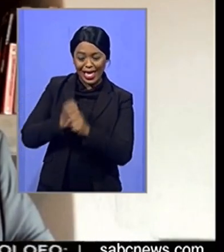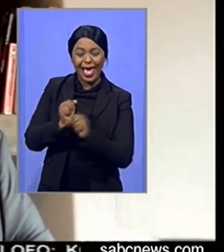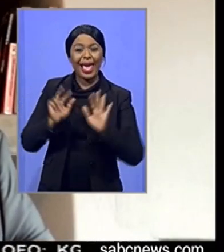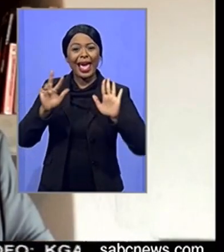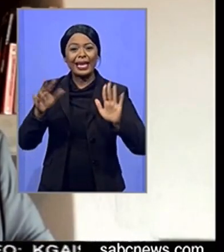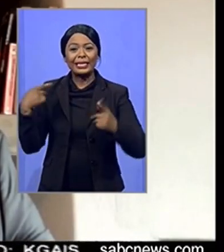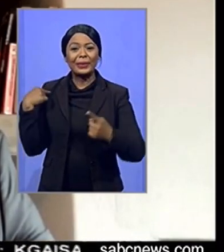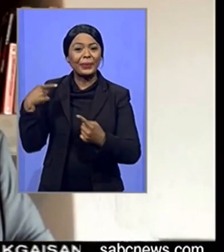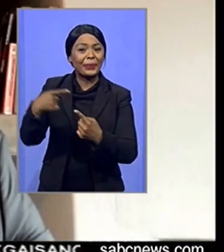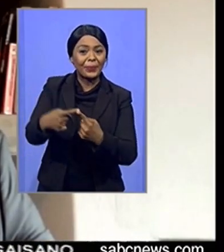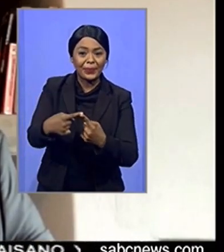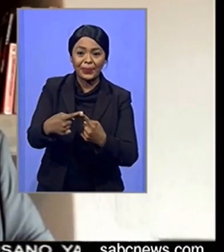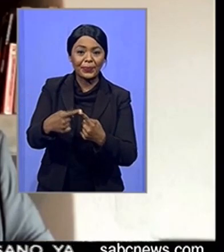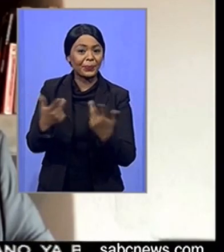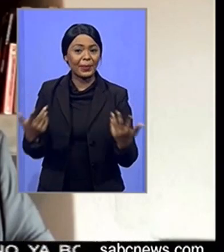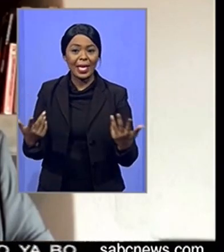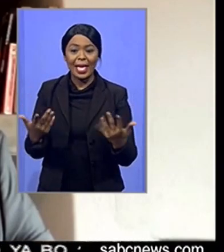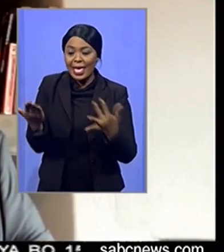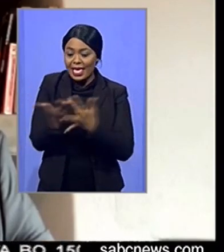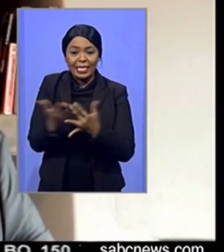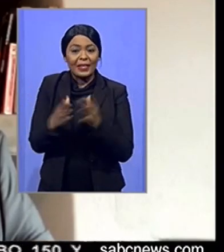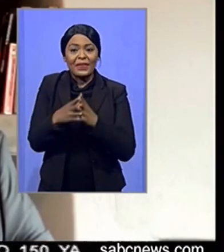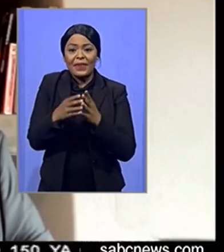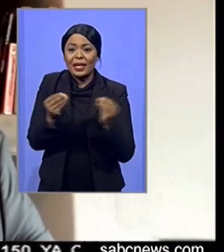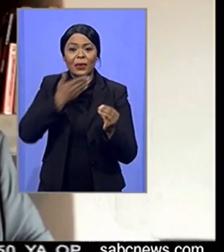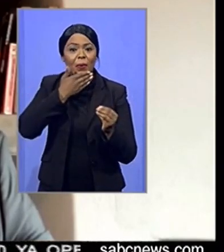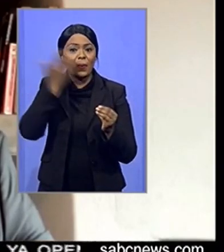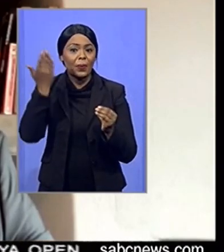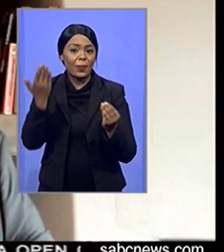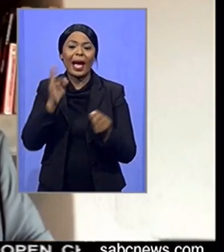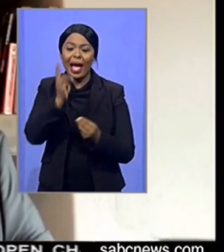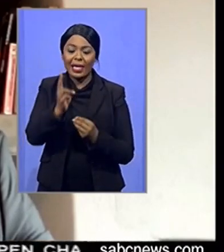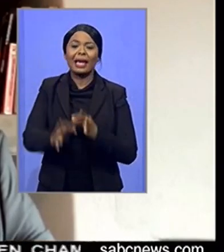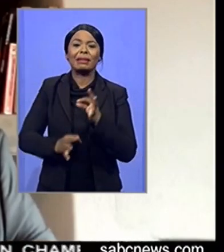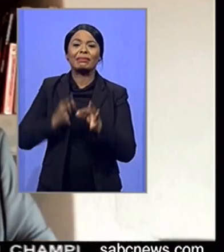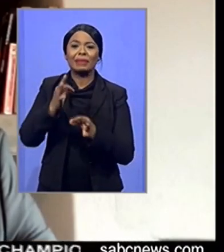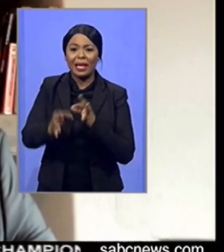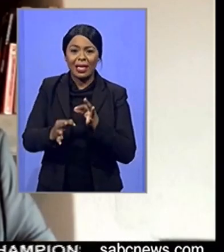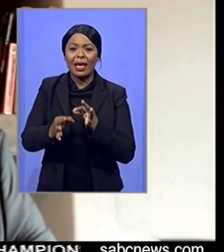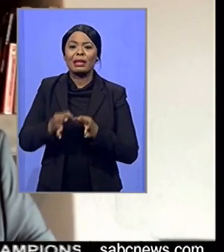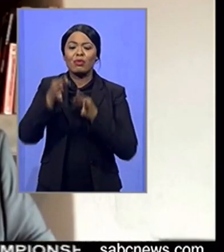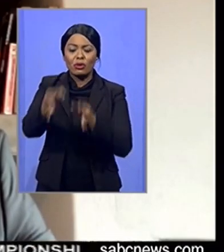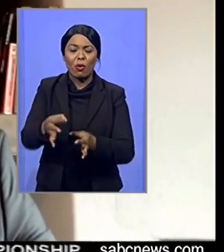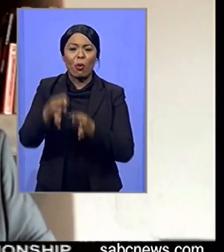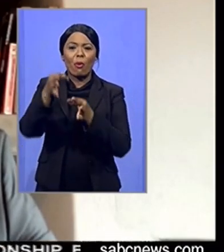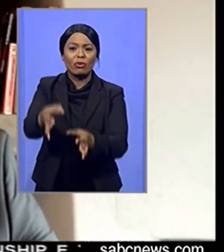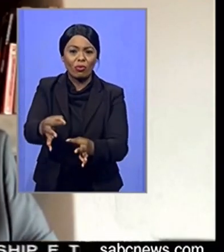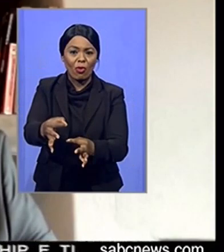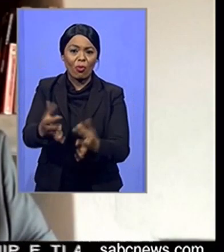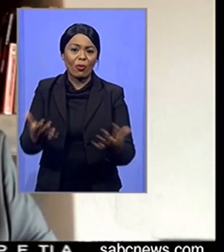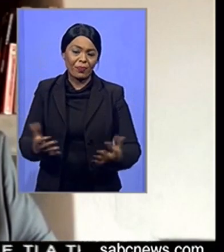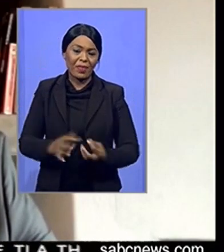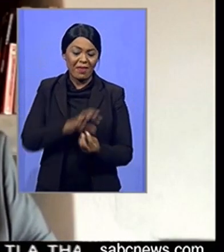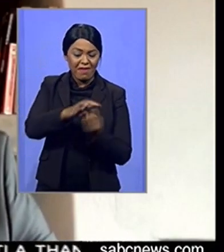and halfway through the trial now, there's going to be a substantial delay in the matter. So, unfortunately for the